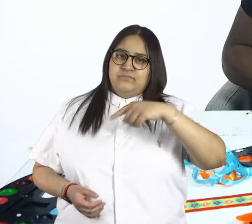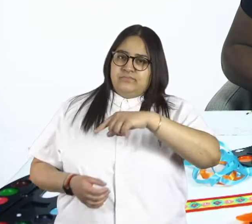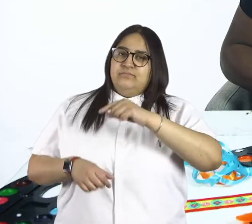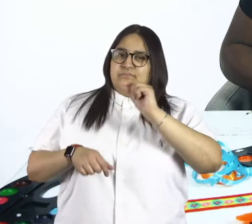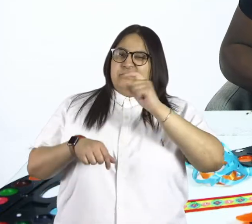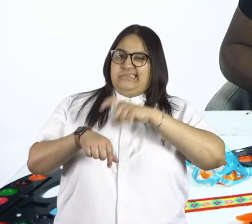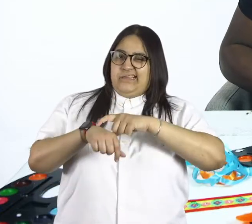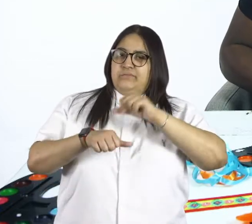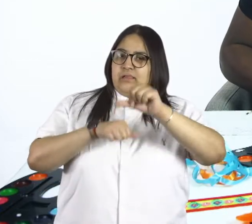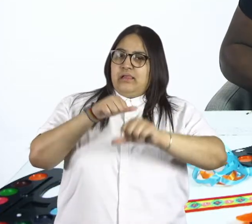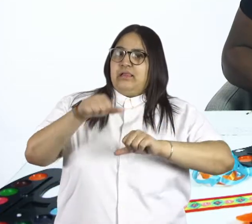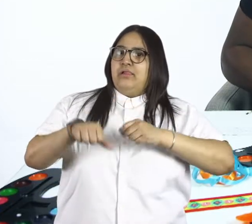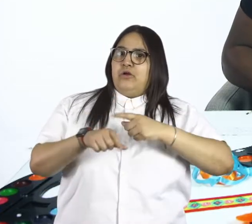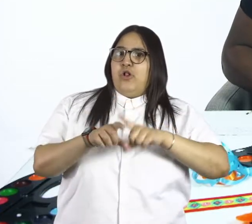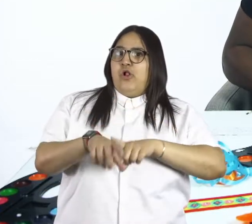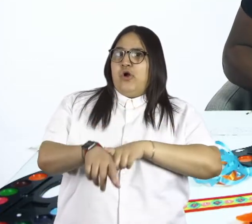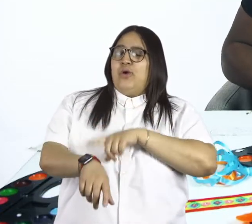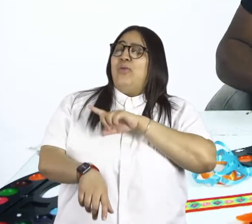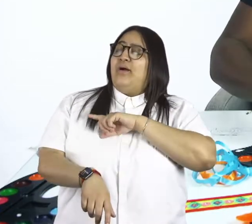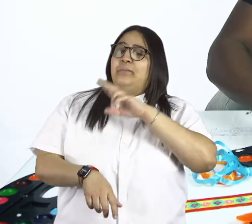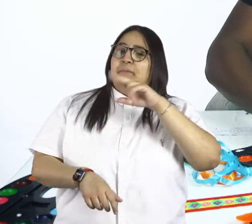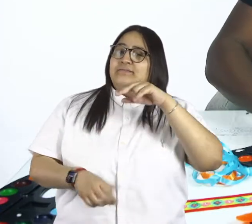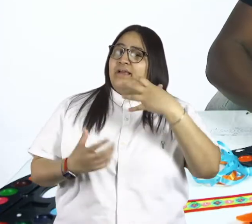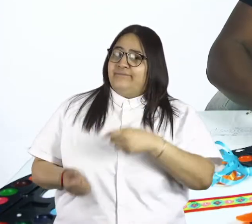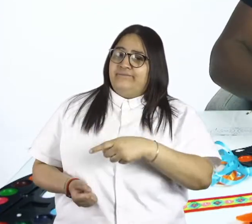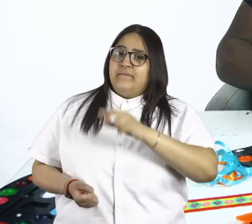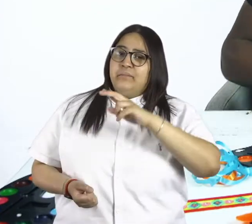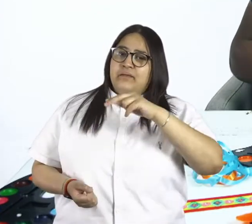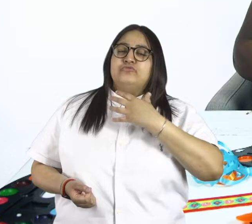of fine lines as well.